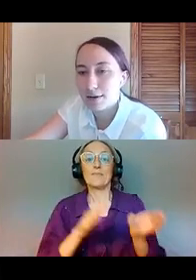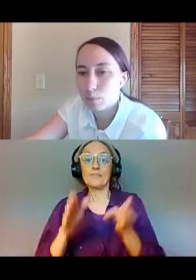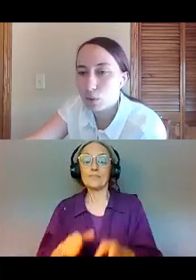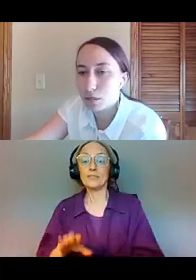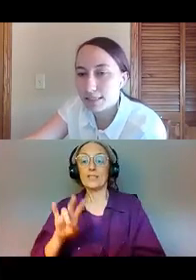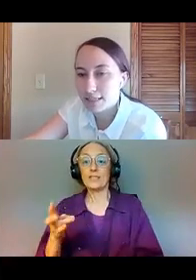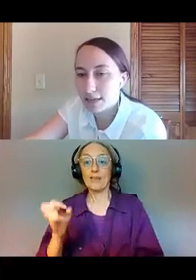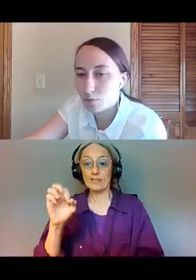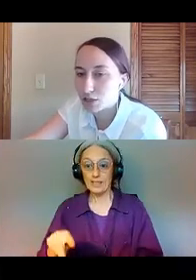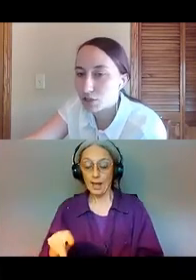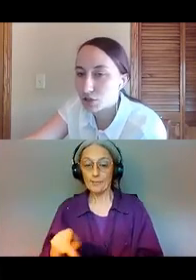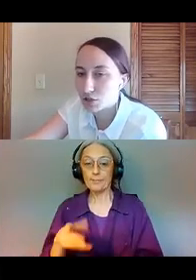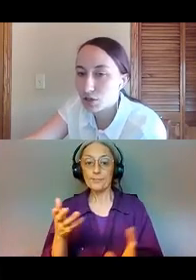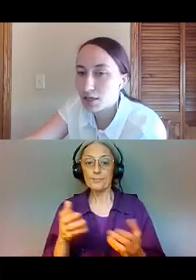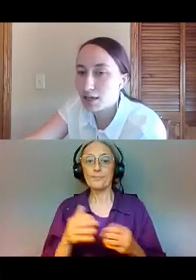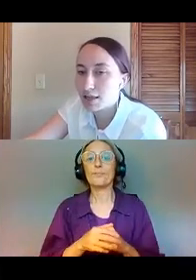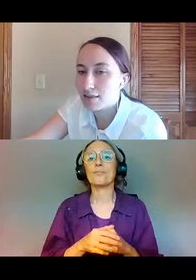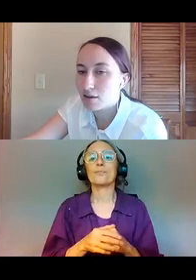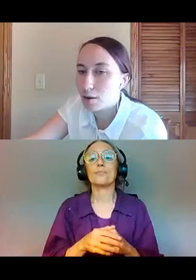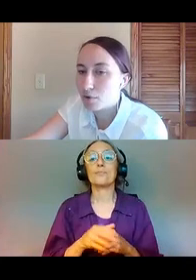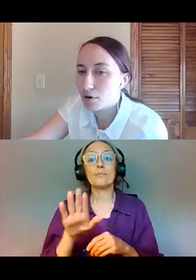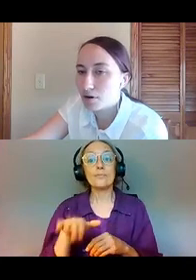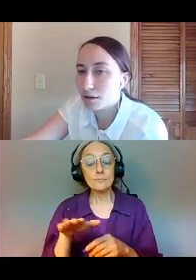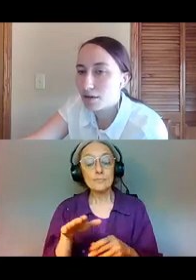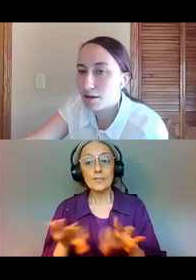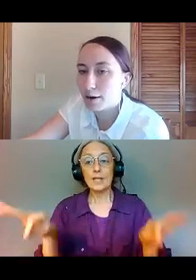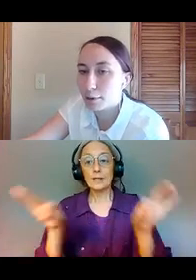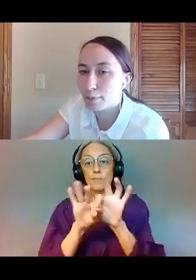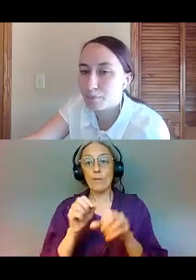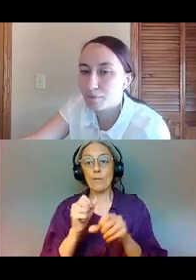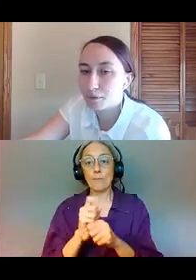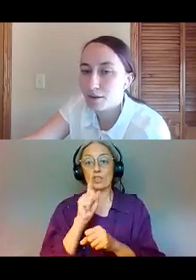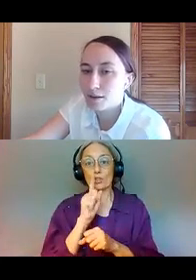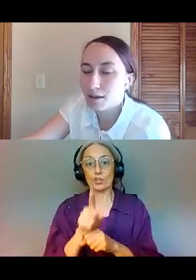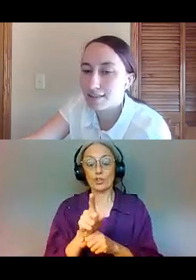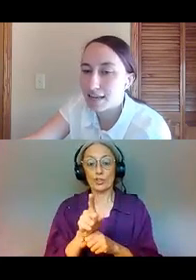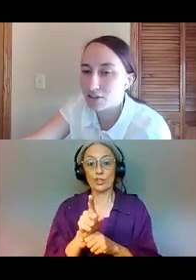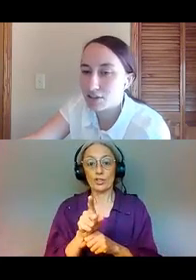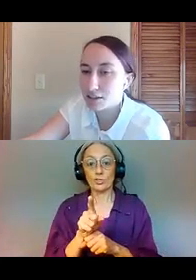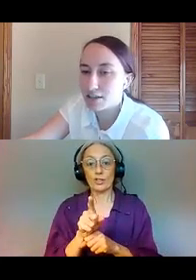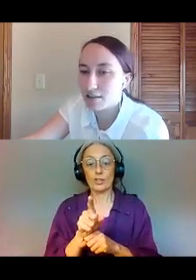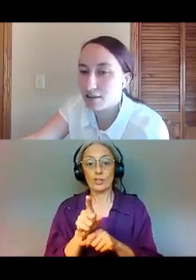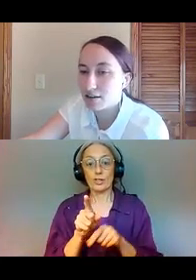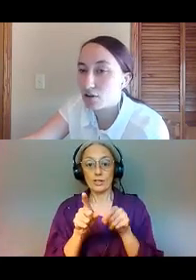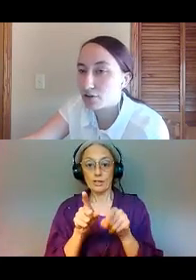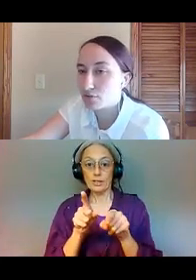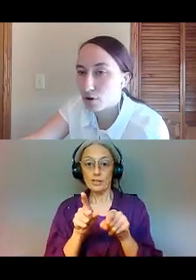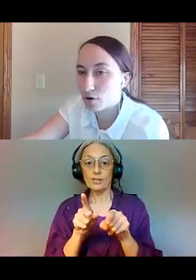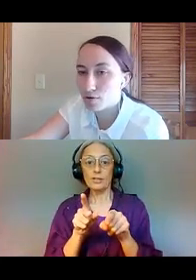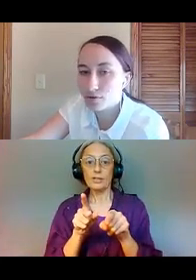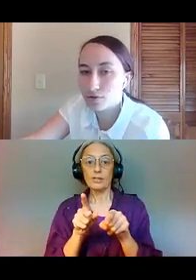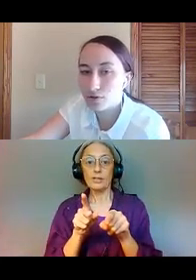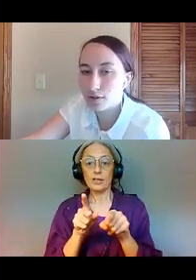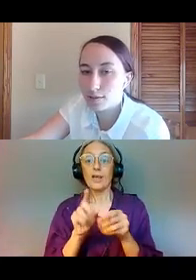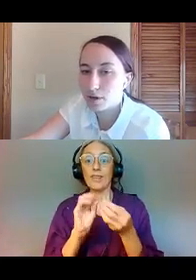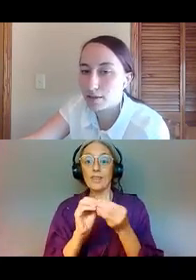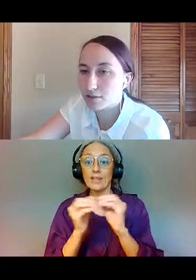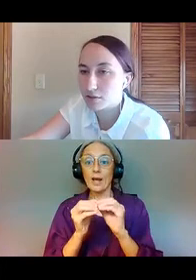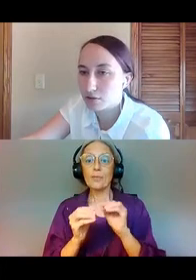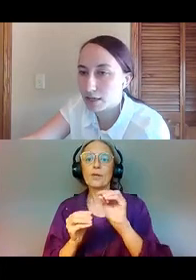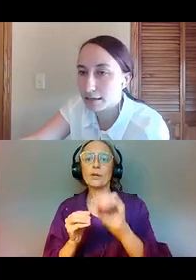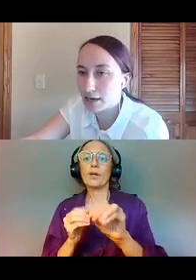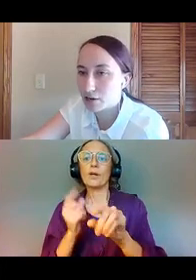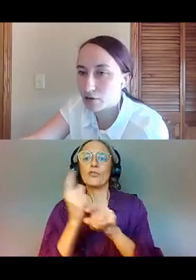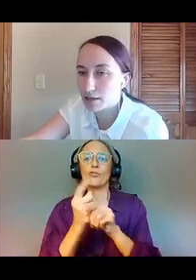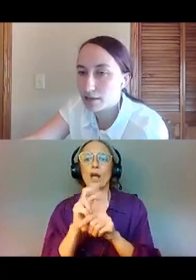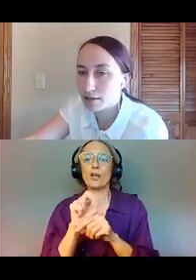it's very important that you make sure that the number is entered in the correct row to correspond